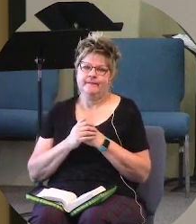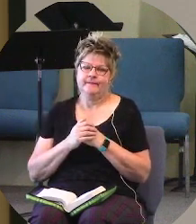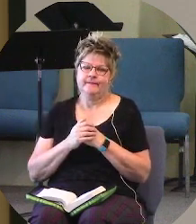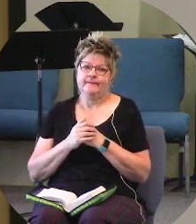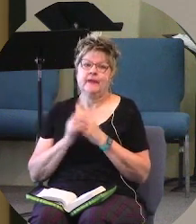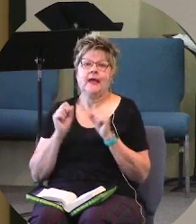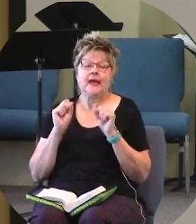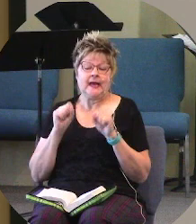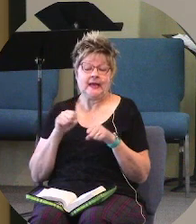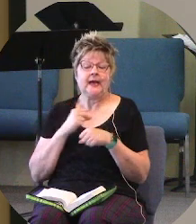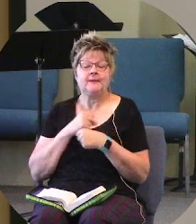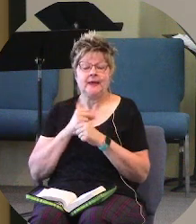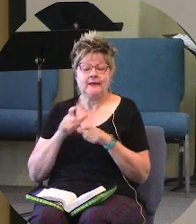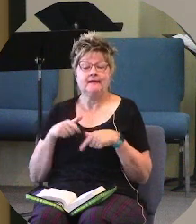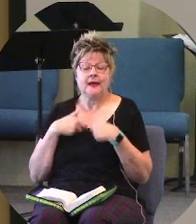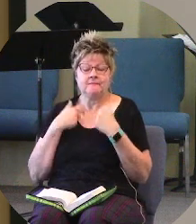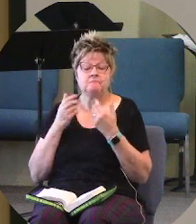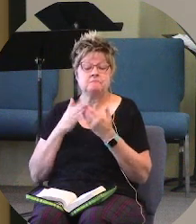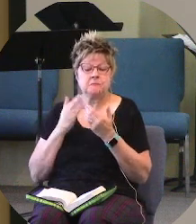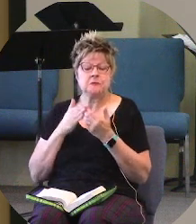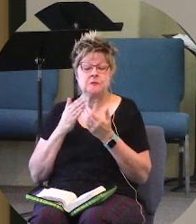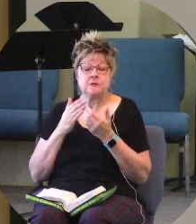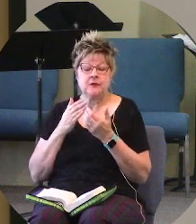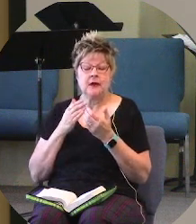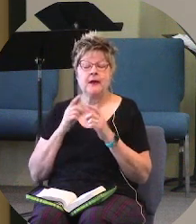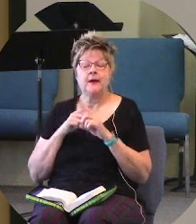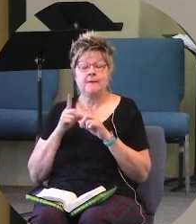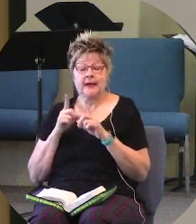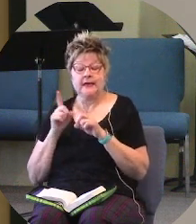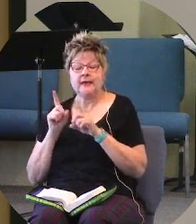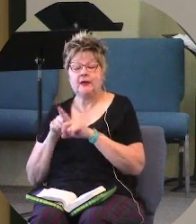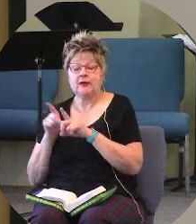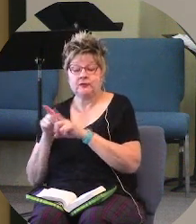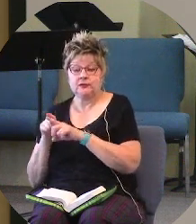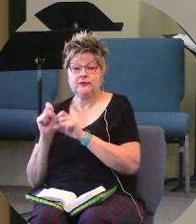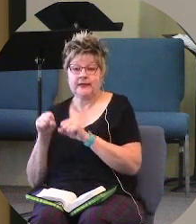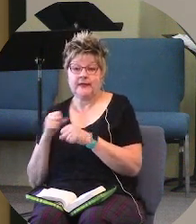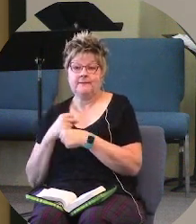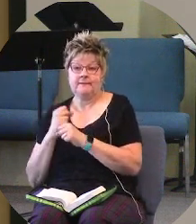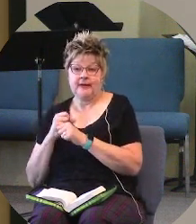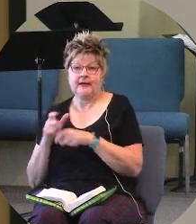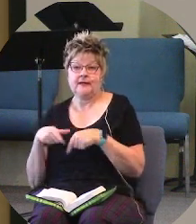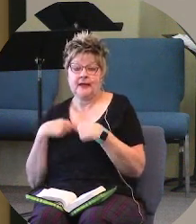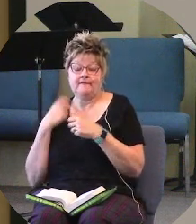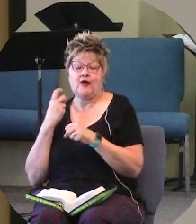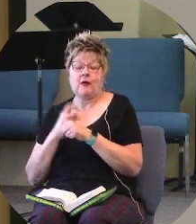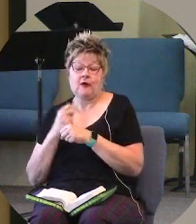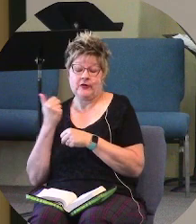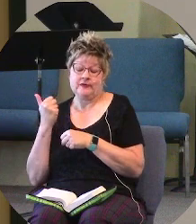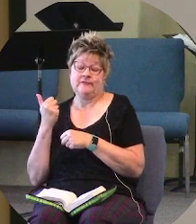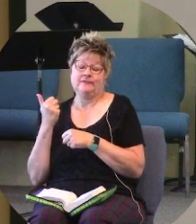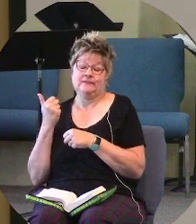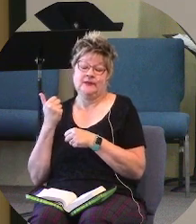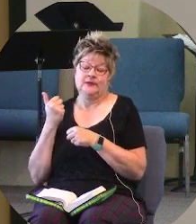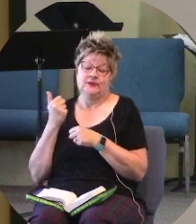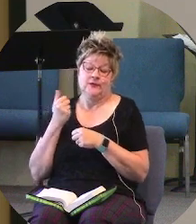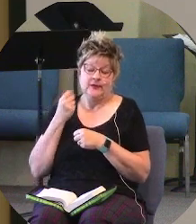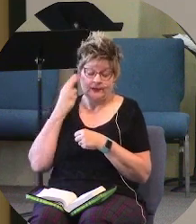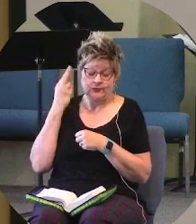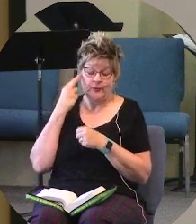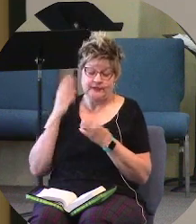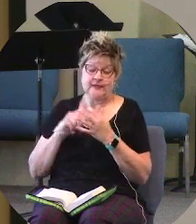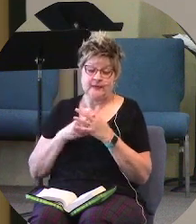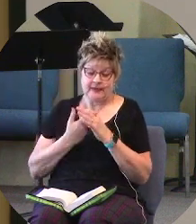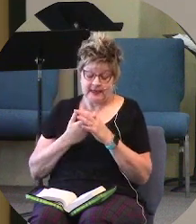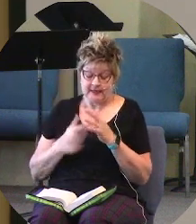It can make life simpler, but it also can make life a lot harder. So that's why he begins this section,